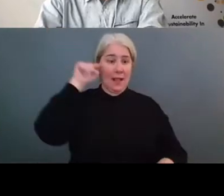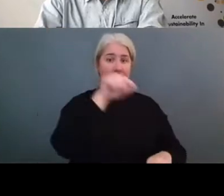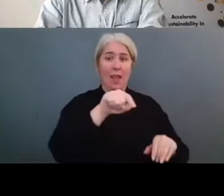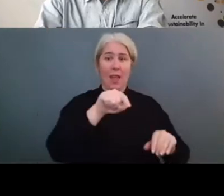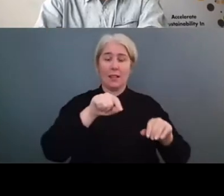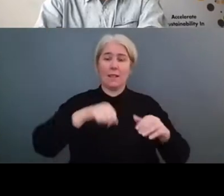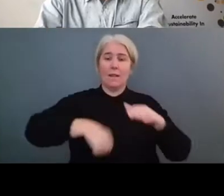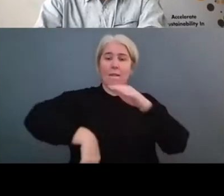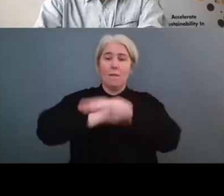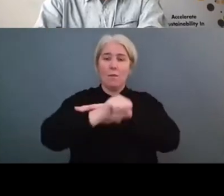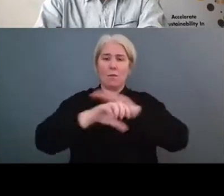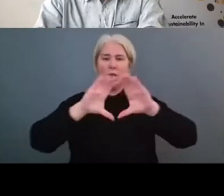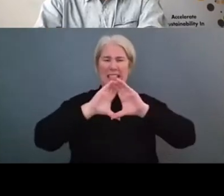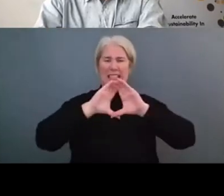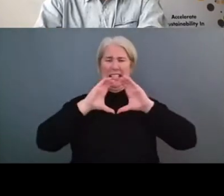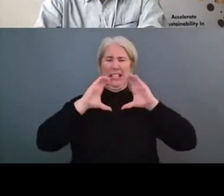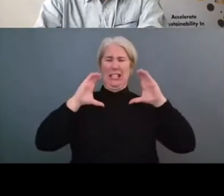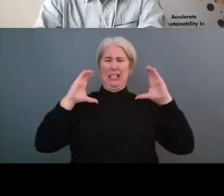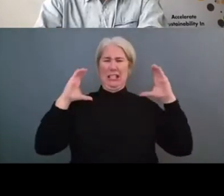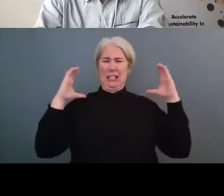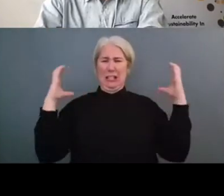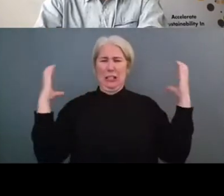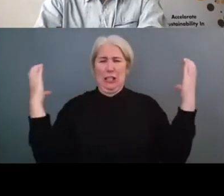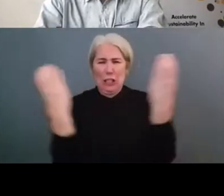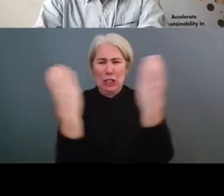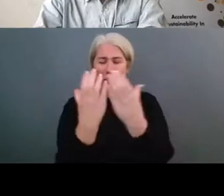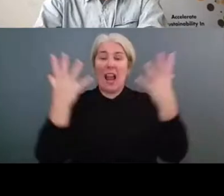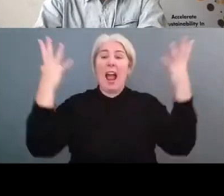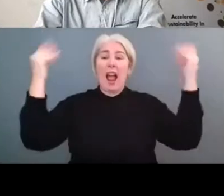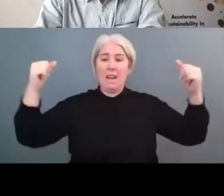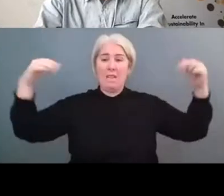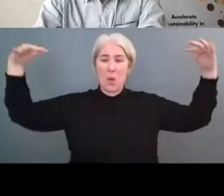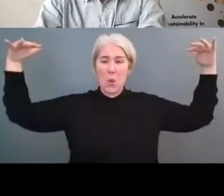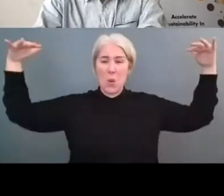in a desert country, for instance?